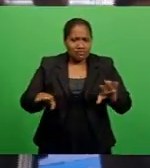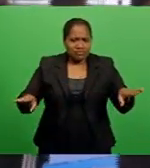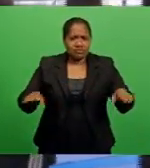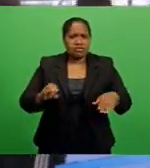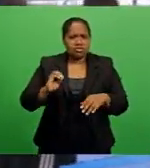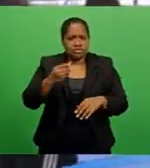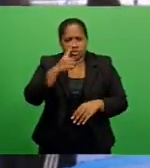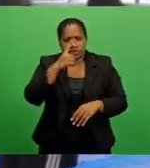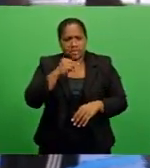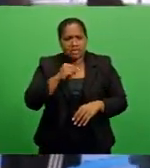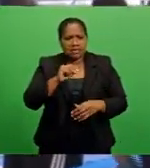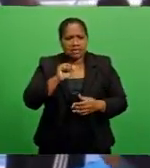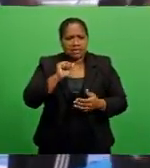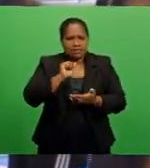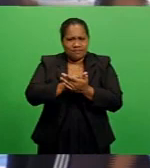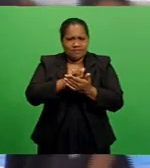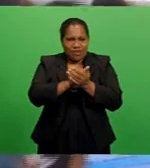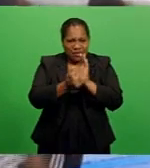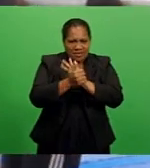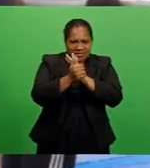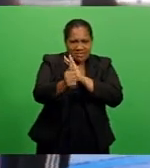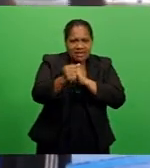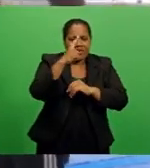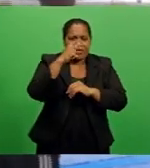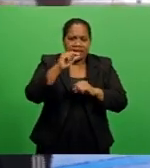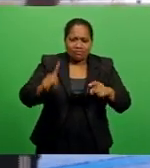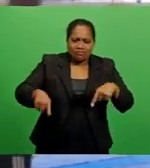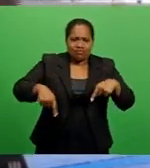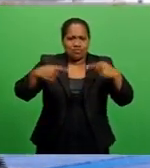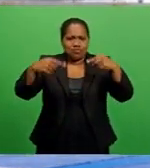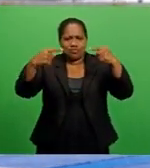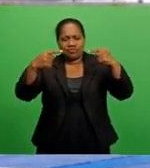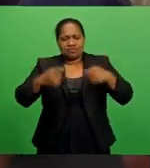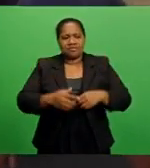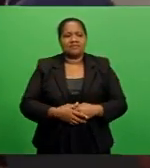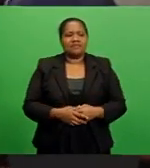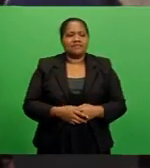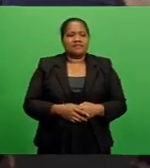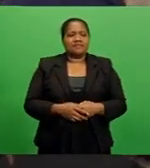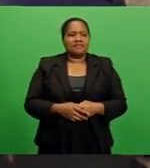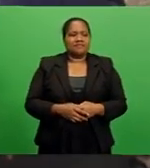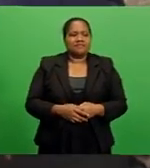to perfect the skills for them to compete on a higher level. Boxing Fiji